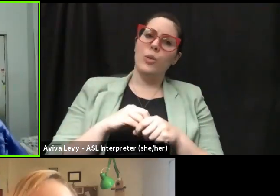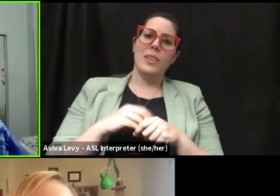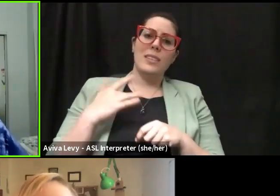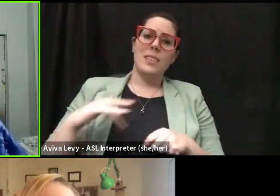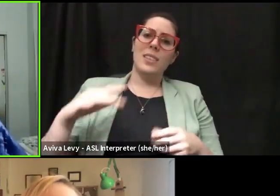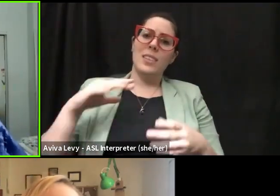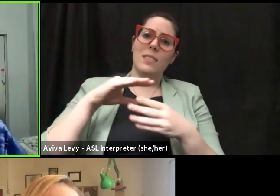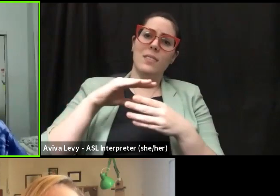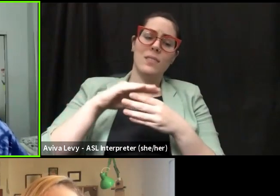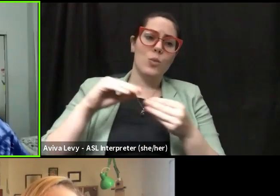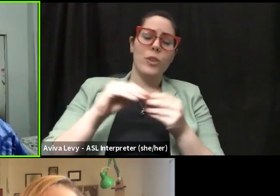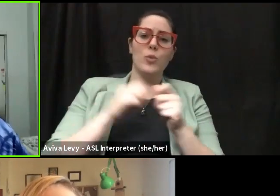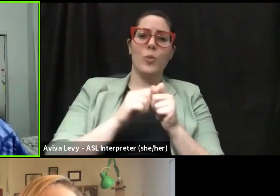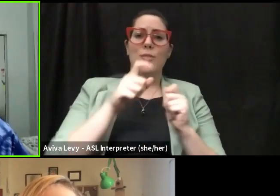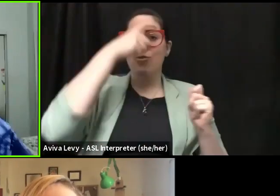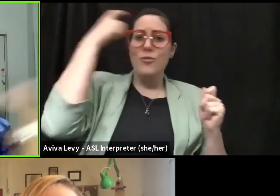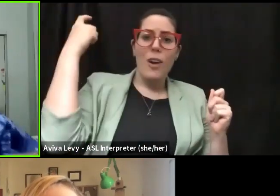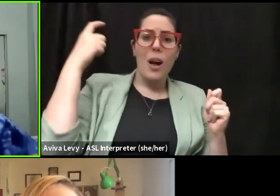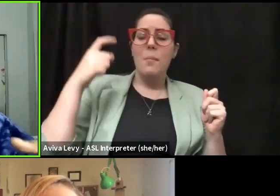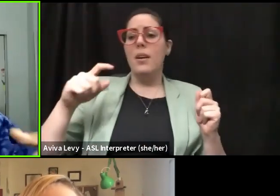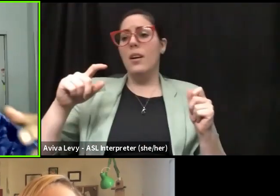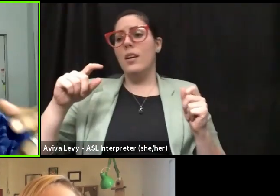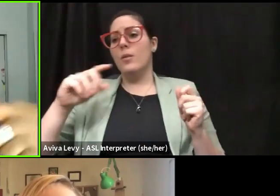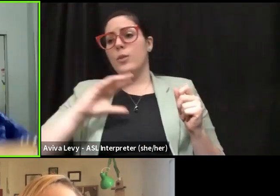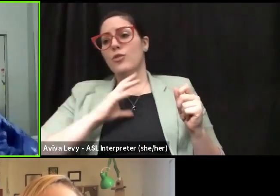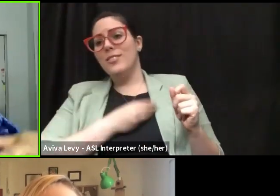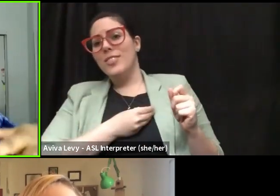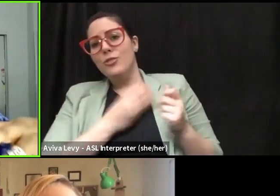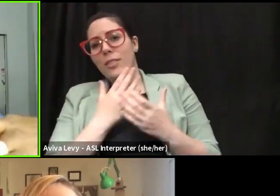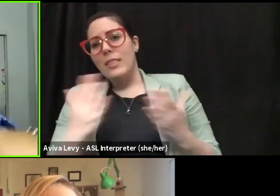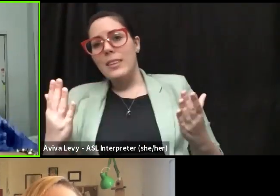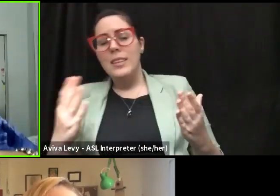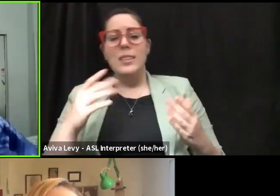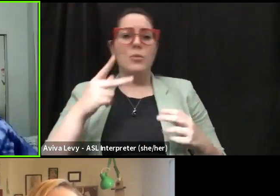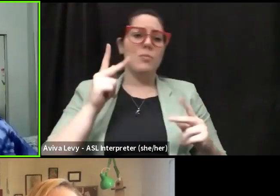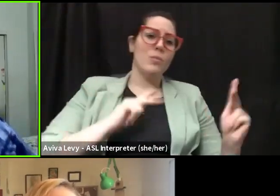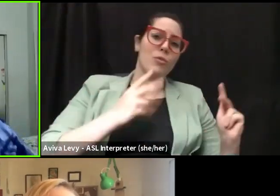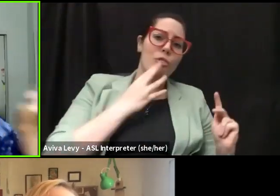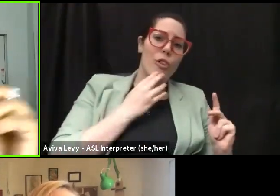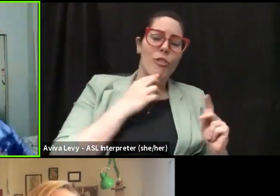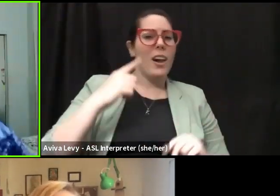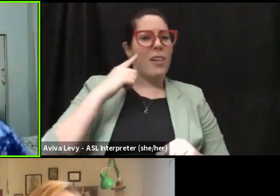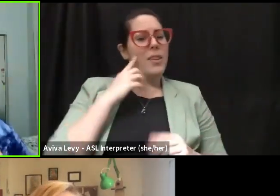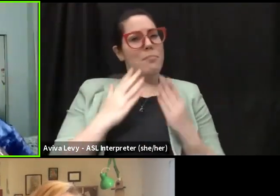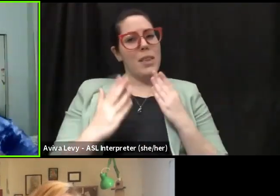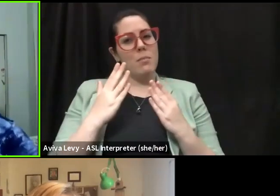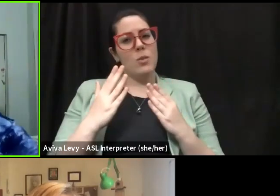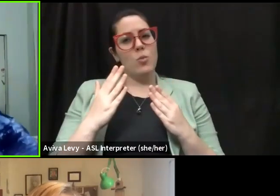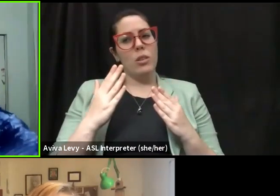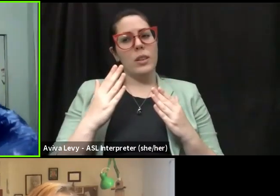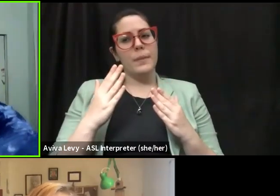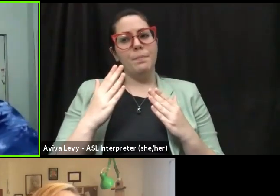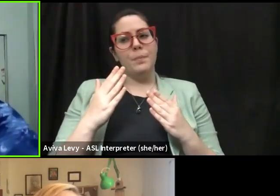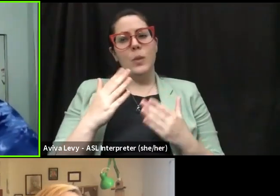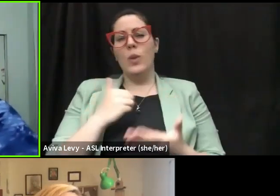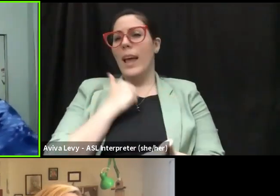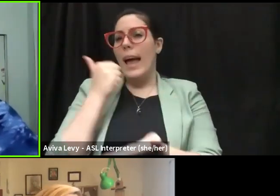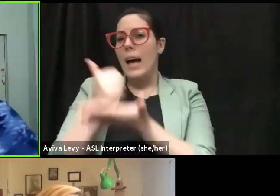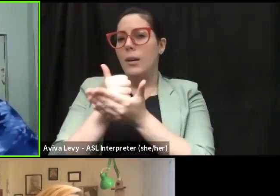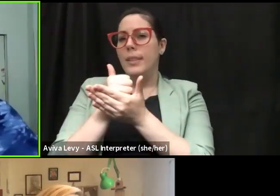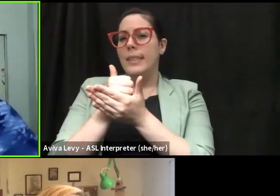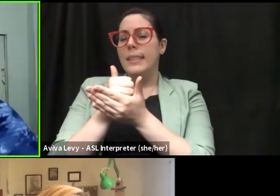trans community, I feel that it might serve intimacy direction and